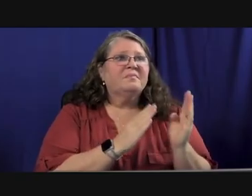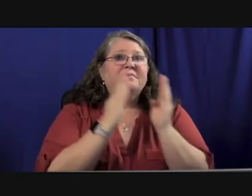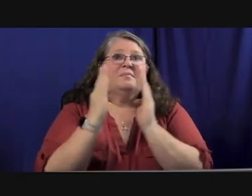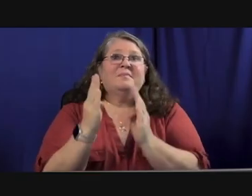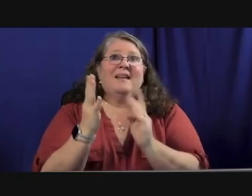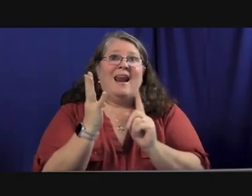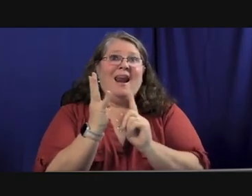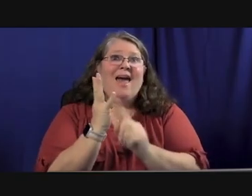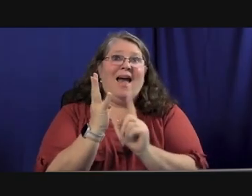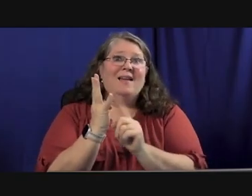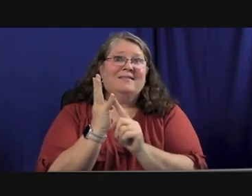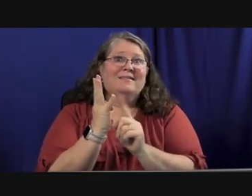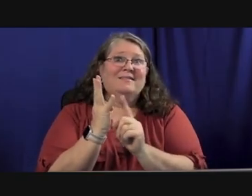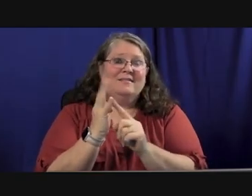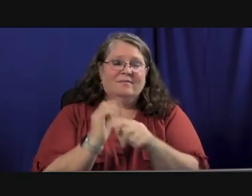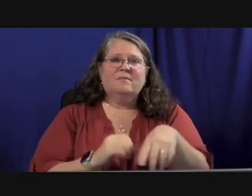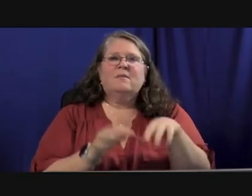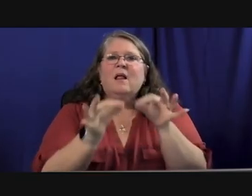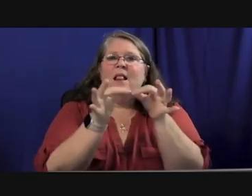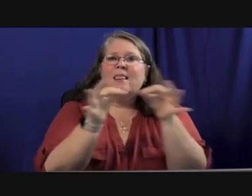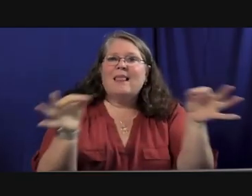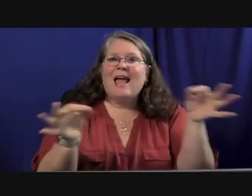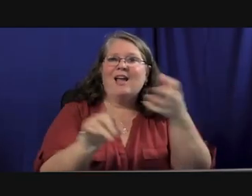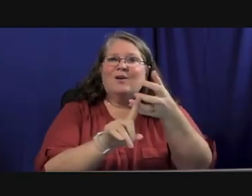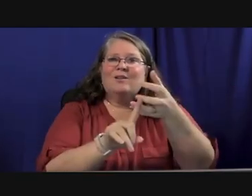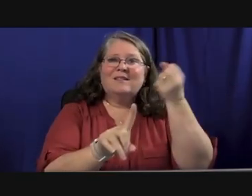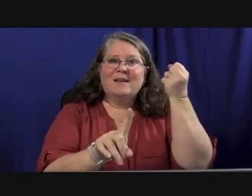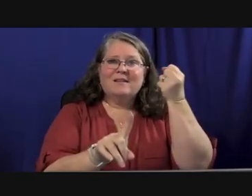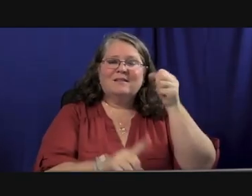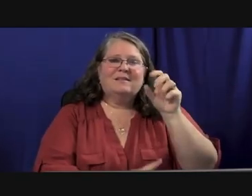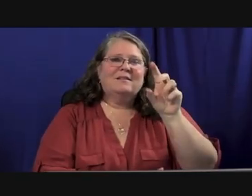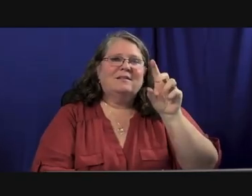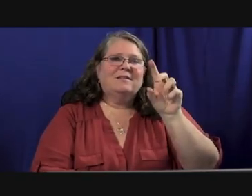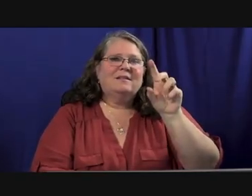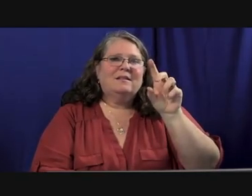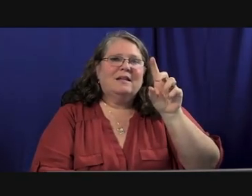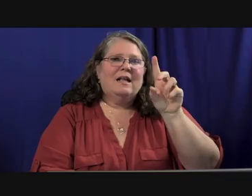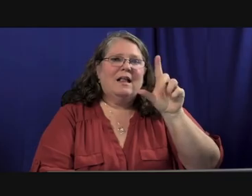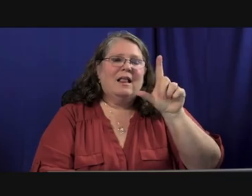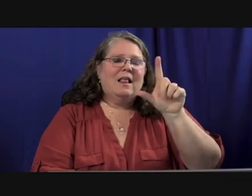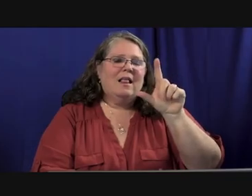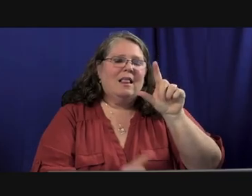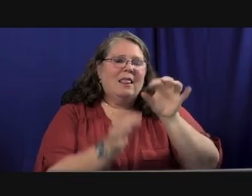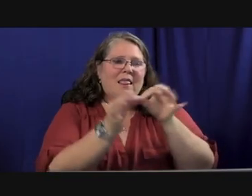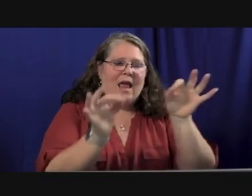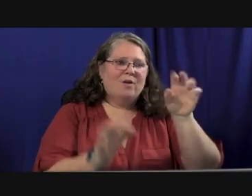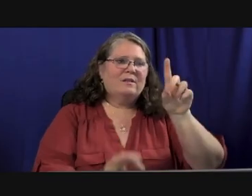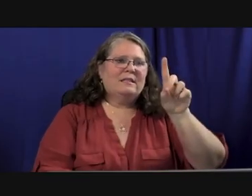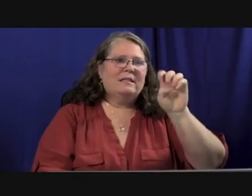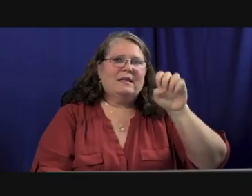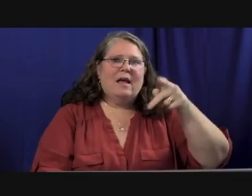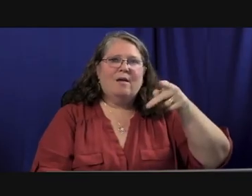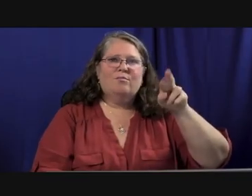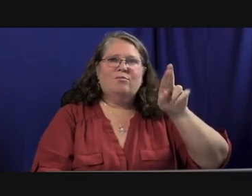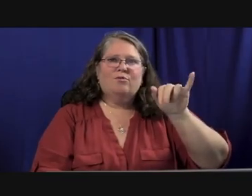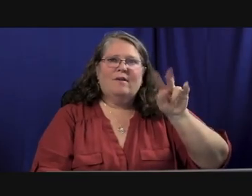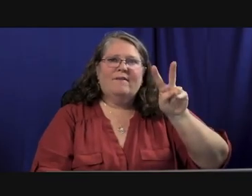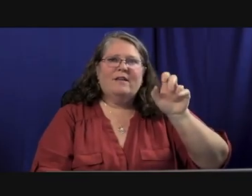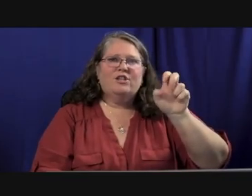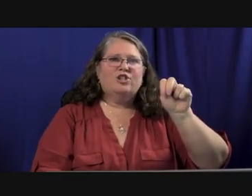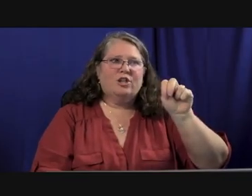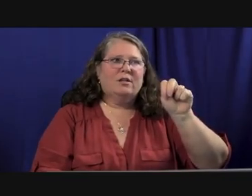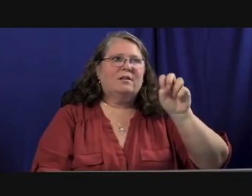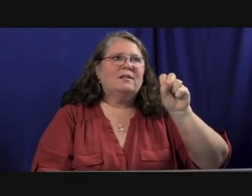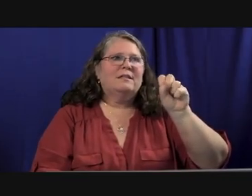related with tumors and things like that within the brain that could cause that. And then this last one that we'll speak on is the language deprivation